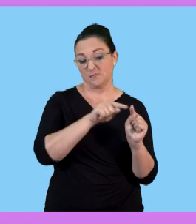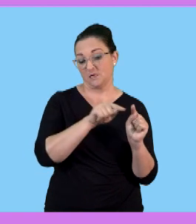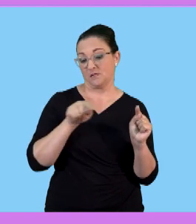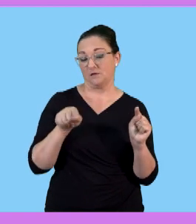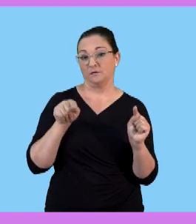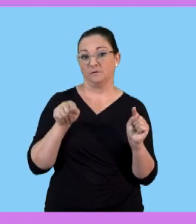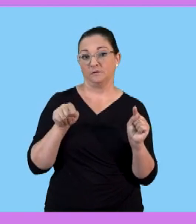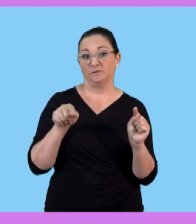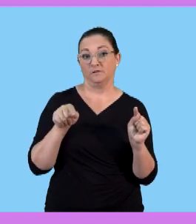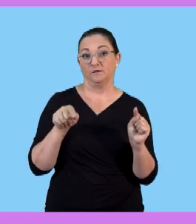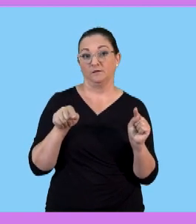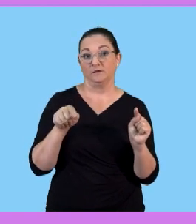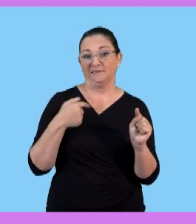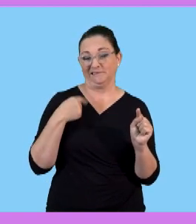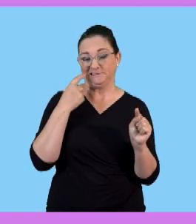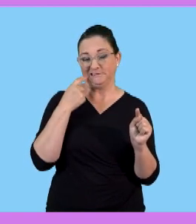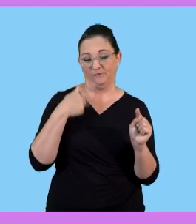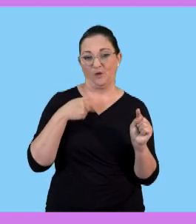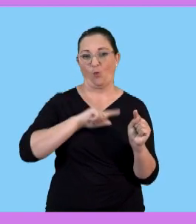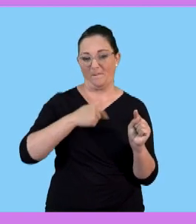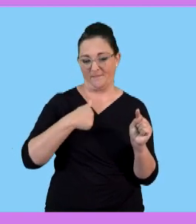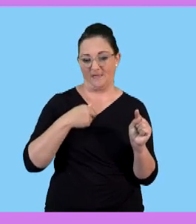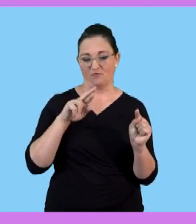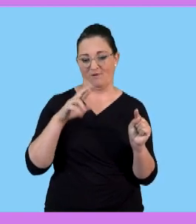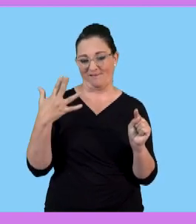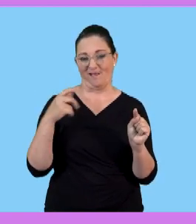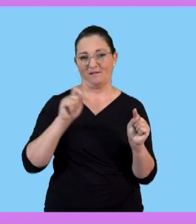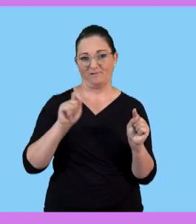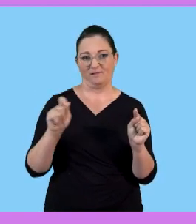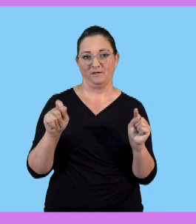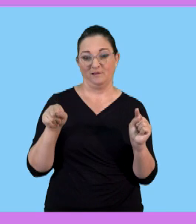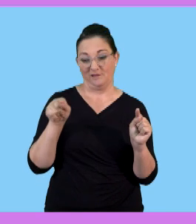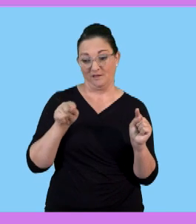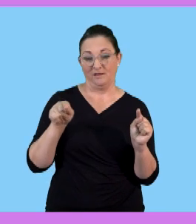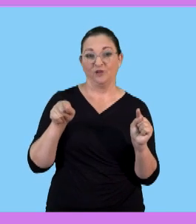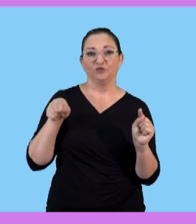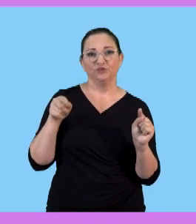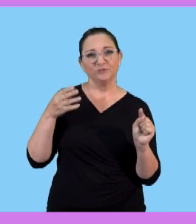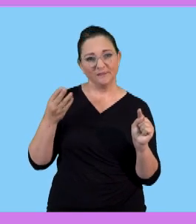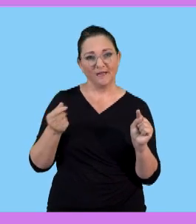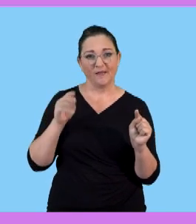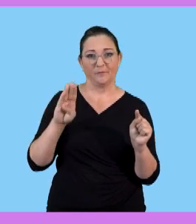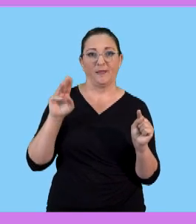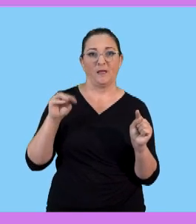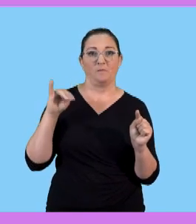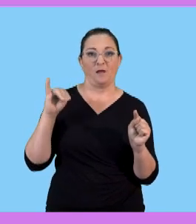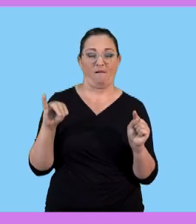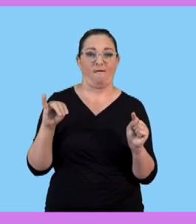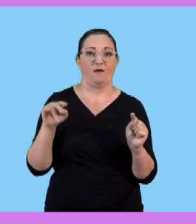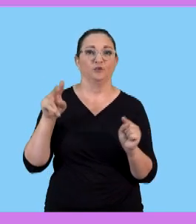so right-handed, so I'll move to the right, easier for me. So in this case, for the 10-year-old, she'll have a